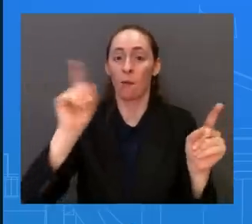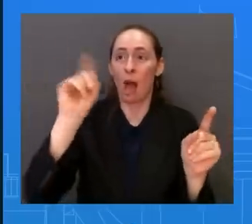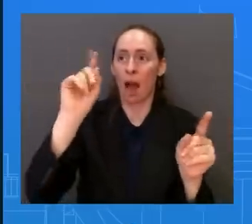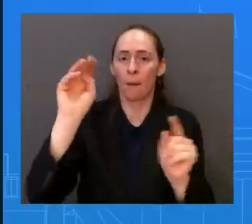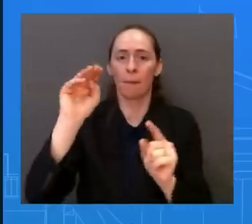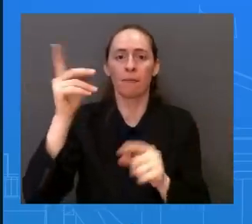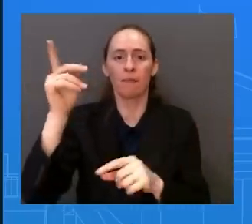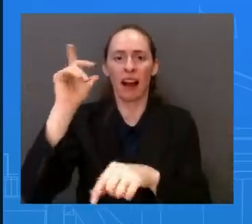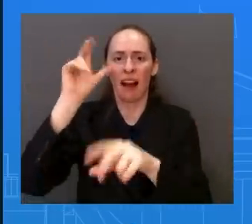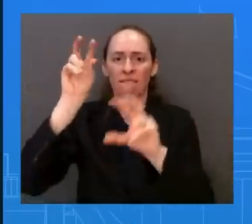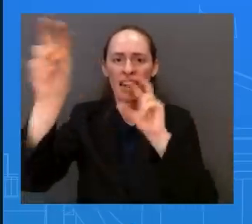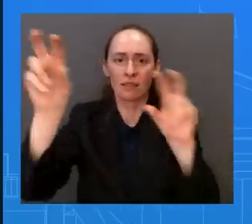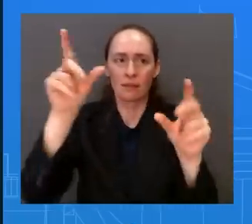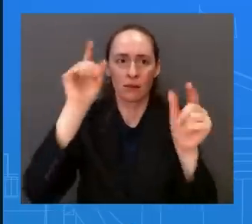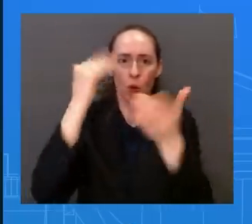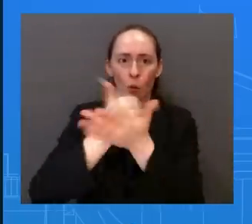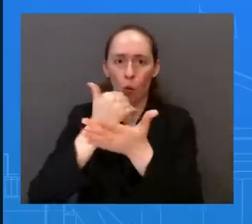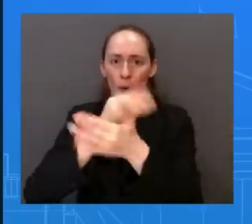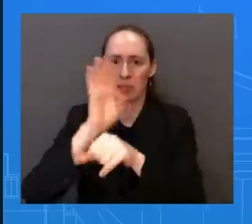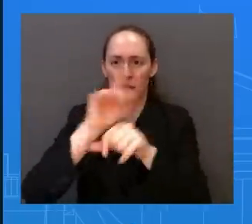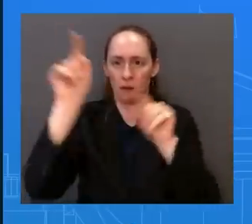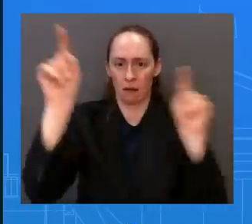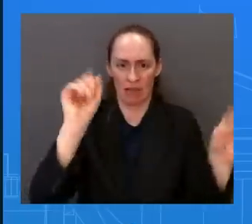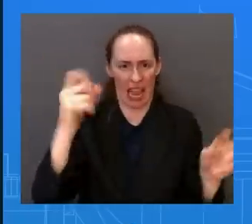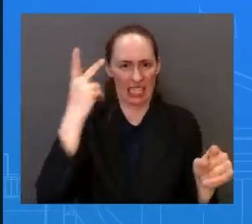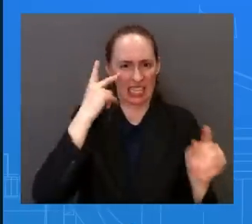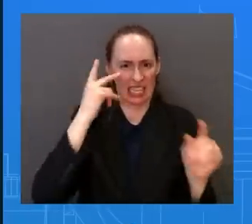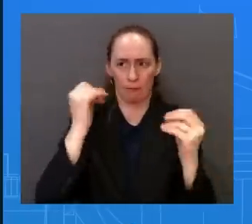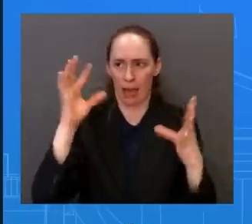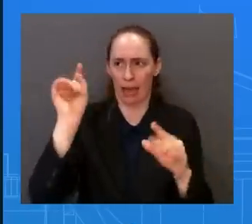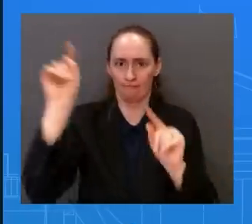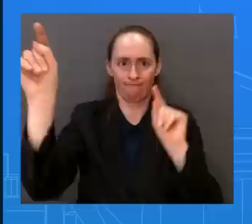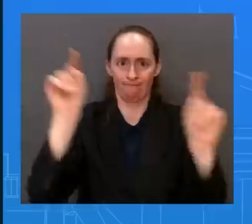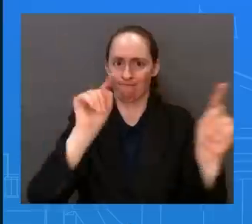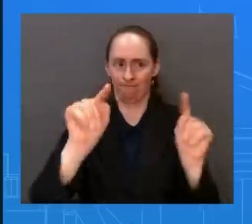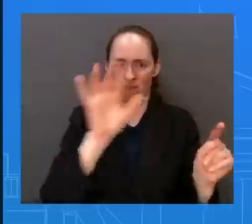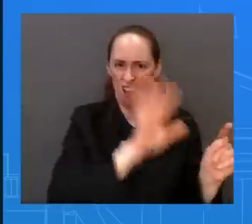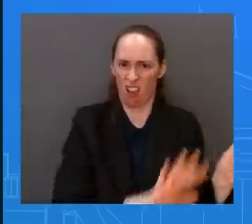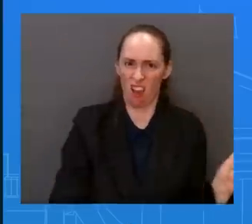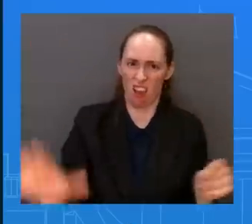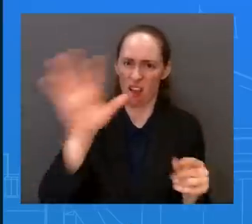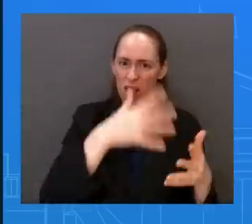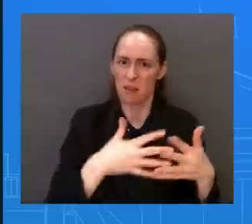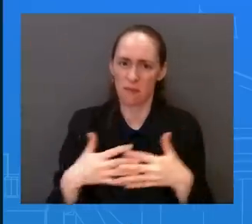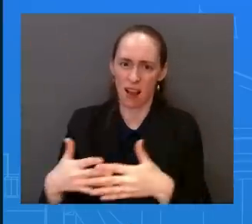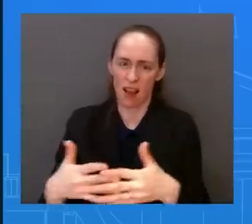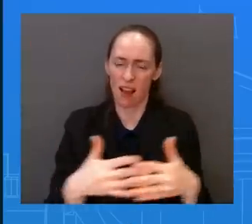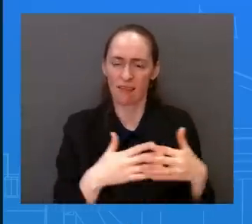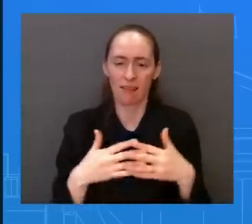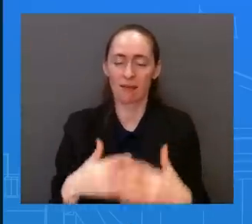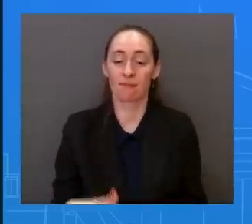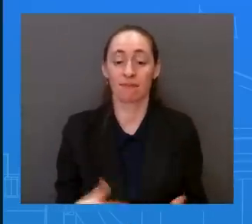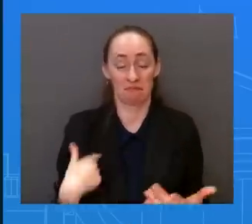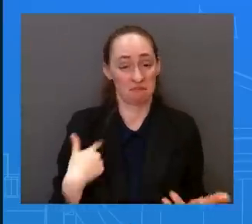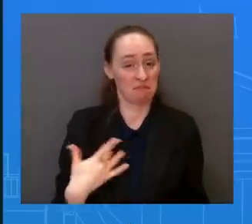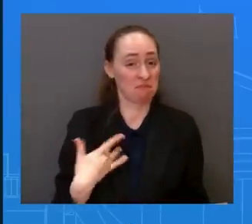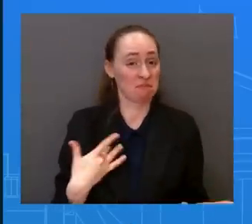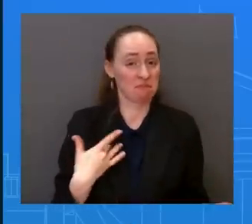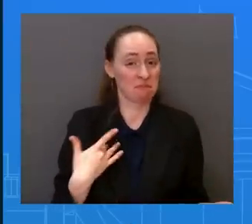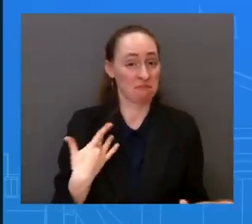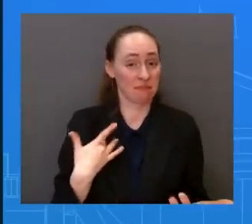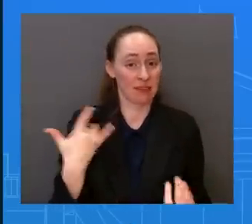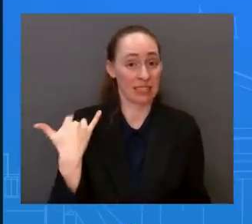across time. I think, you know, I do expect that this coming year will be a big year on that front. And the last thing that I'll say is that,